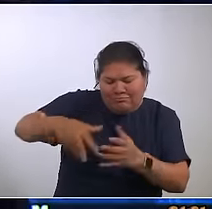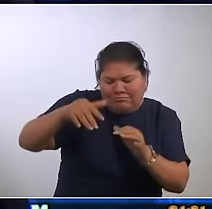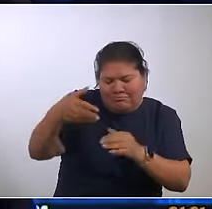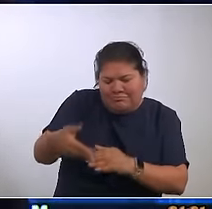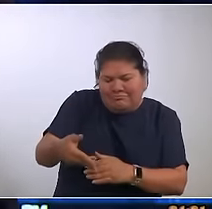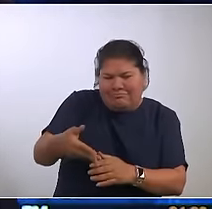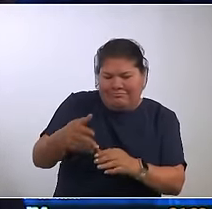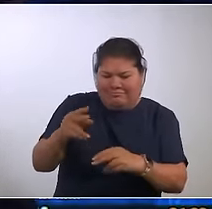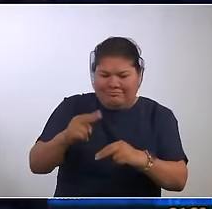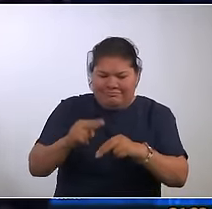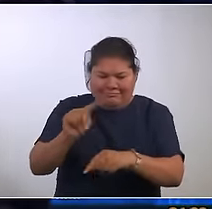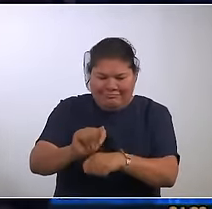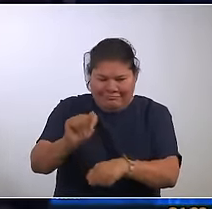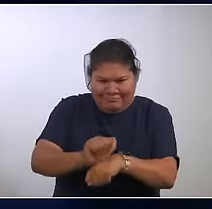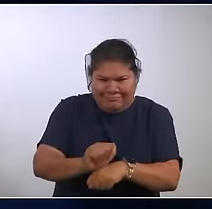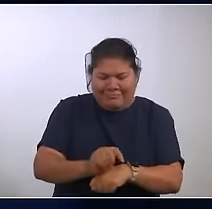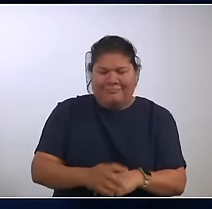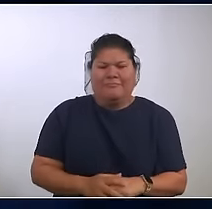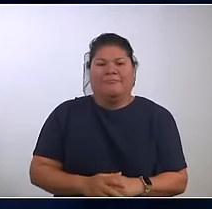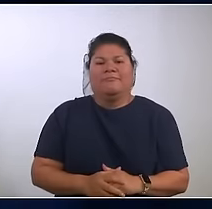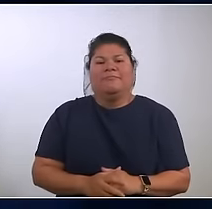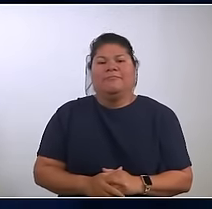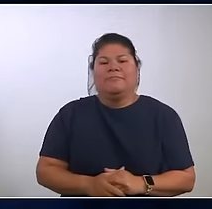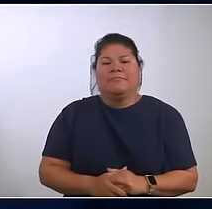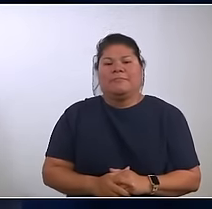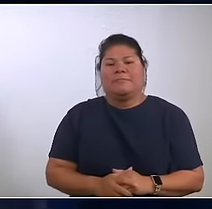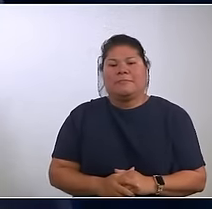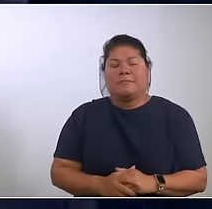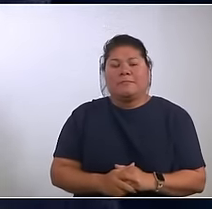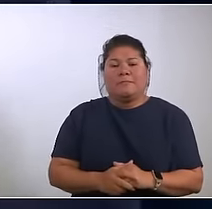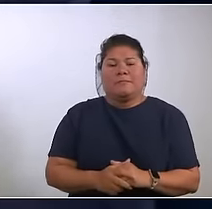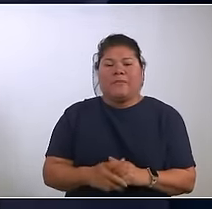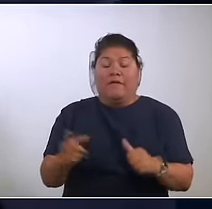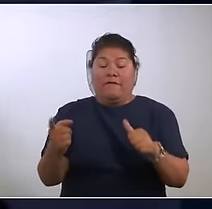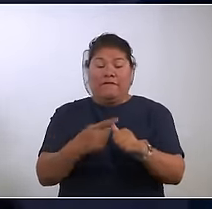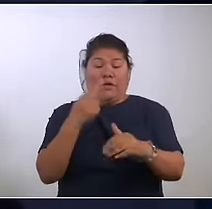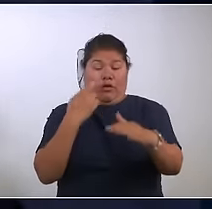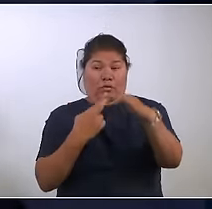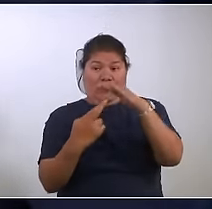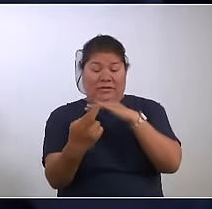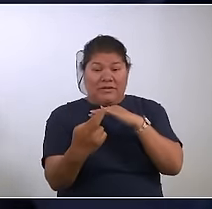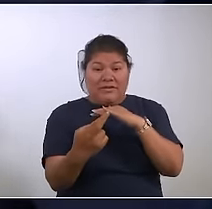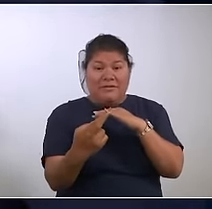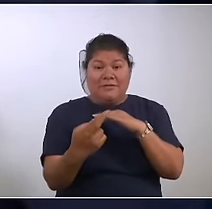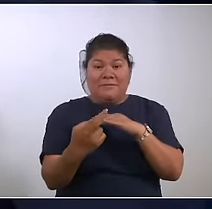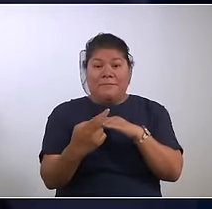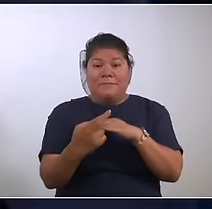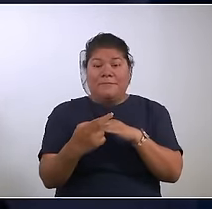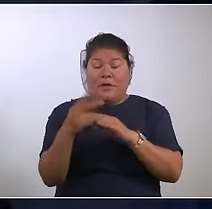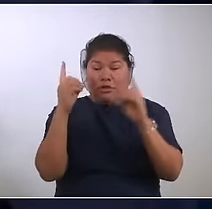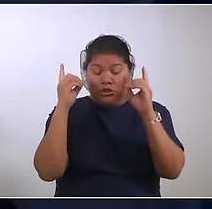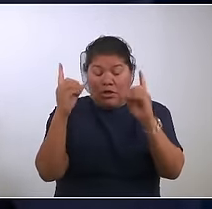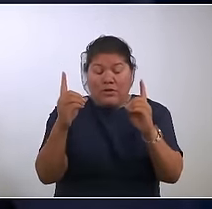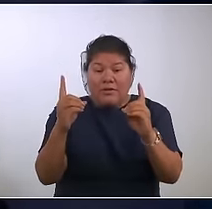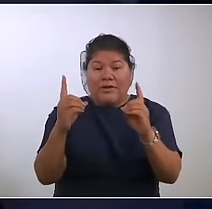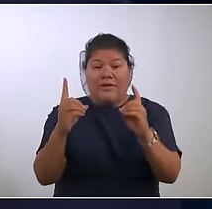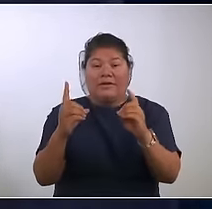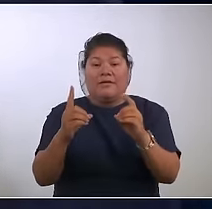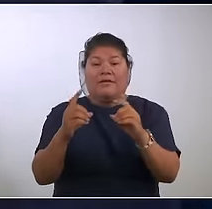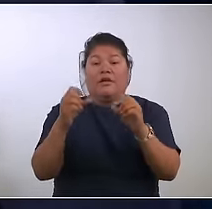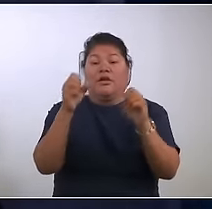God abides in that tabernacle. Primero revelación. First revelation. Doctrina.